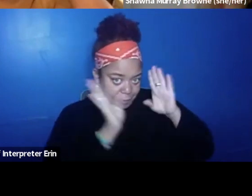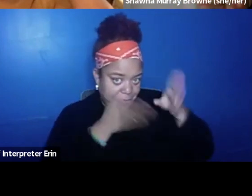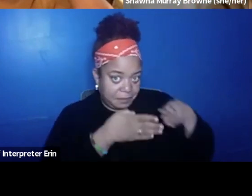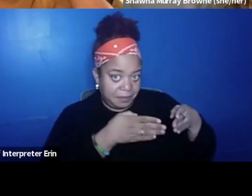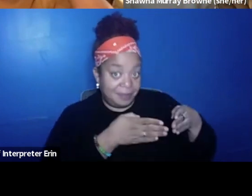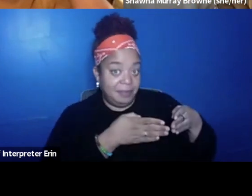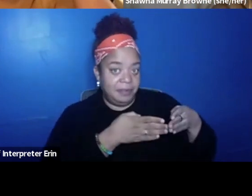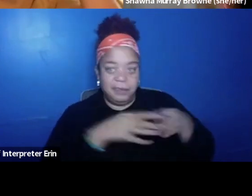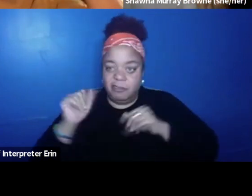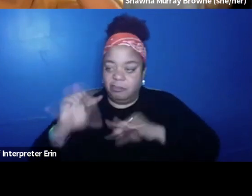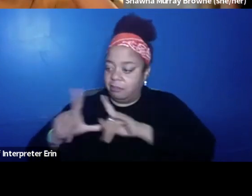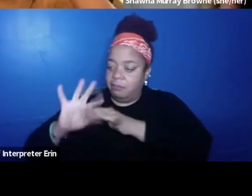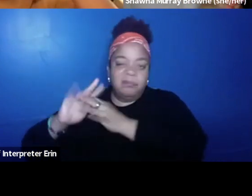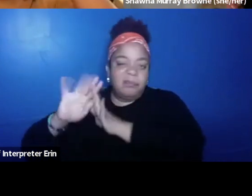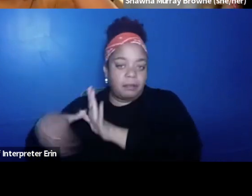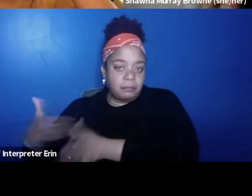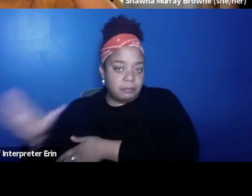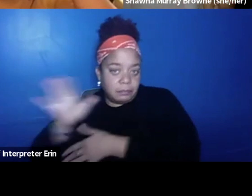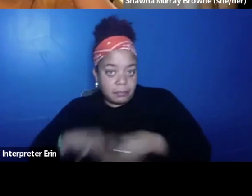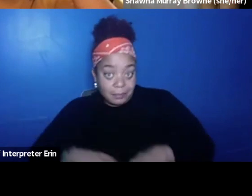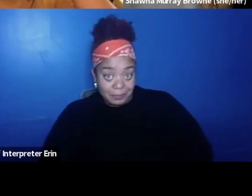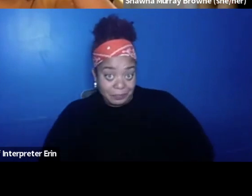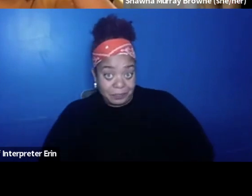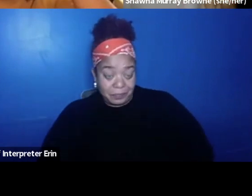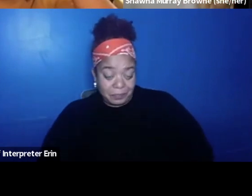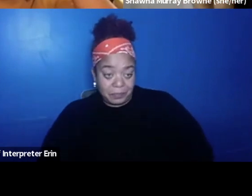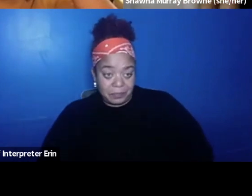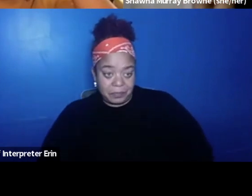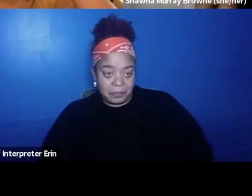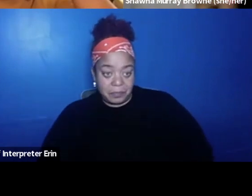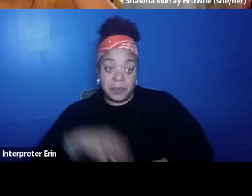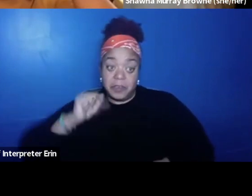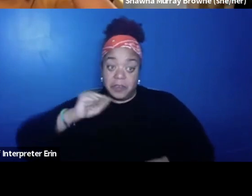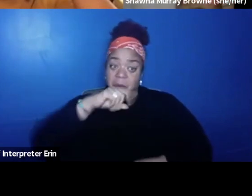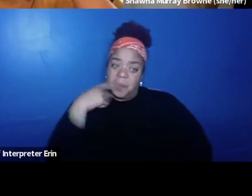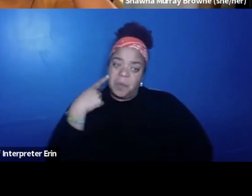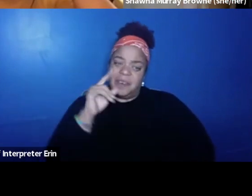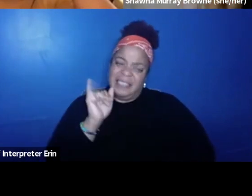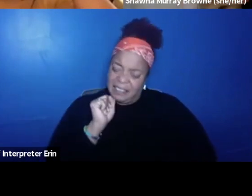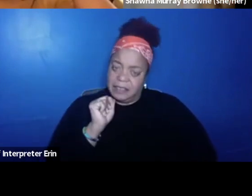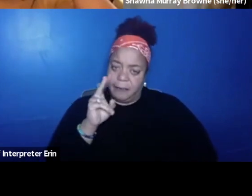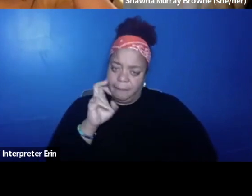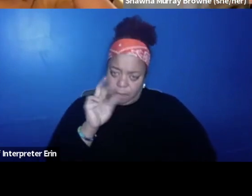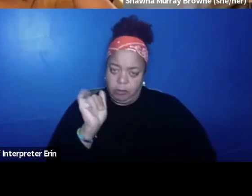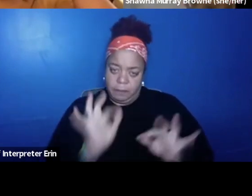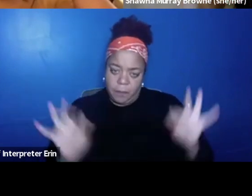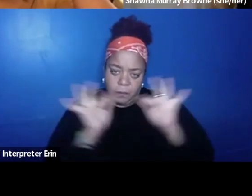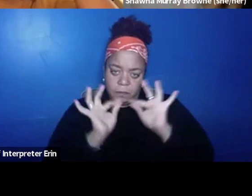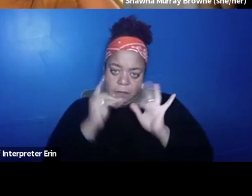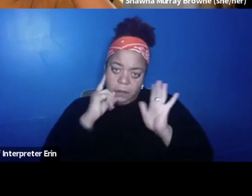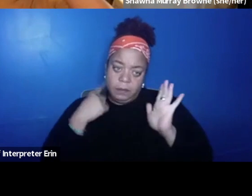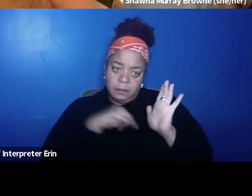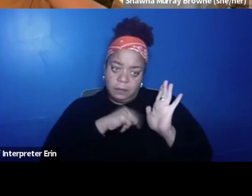but I'm going to add that it is super important to recognize that when someone steps into the role